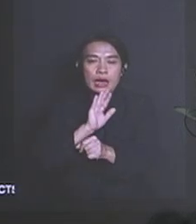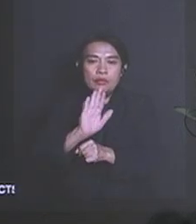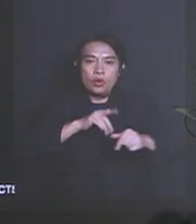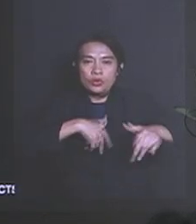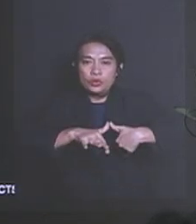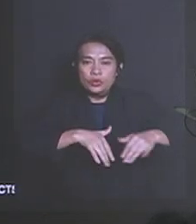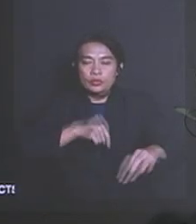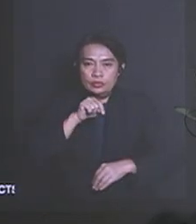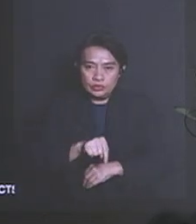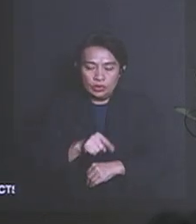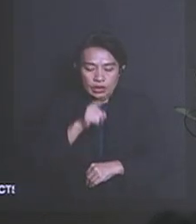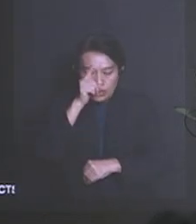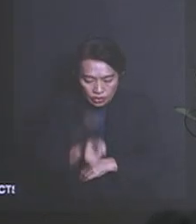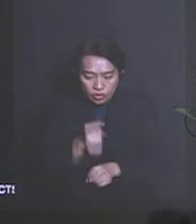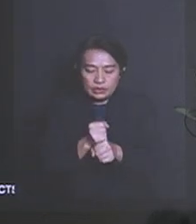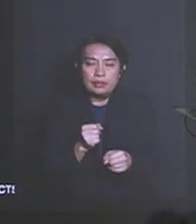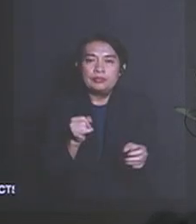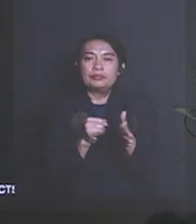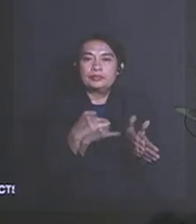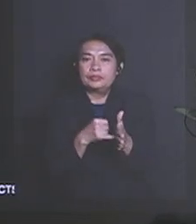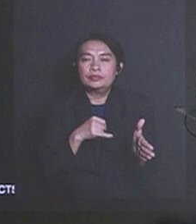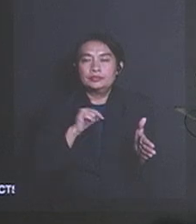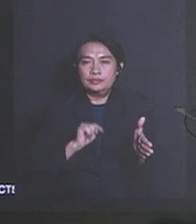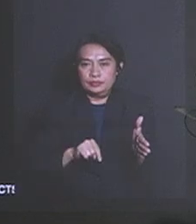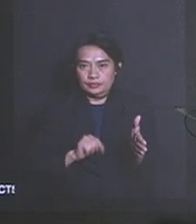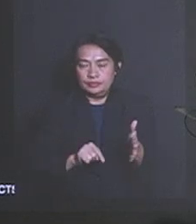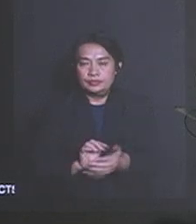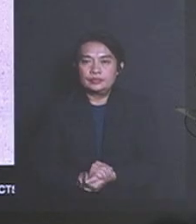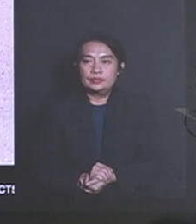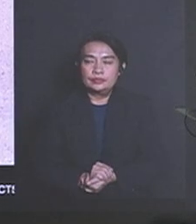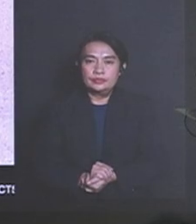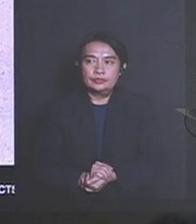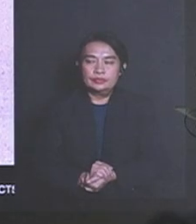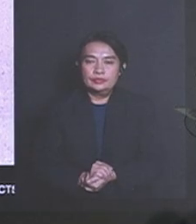Army team, who are not the professional contractor.